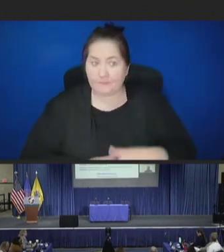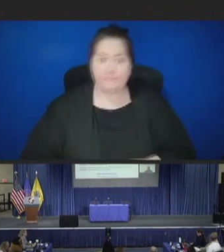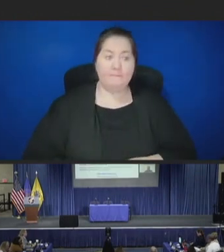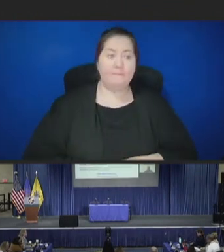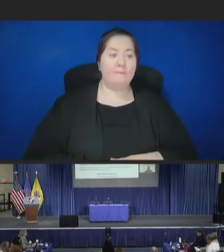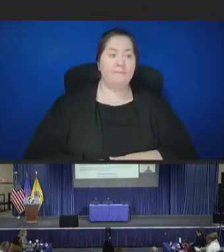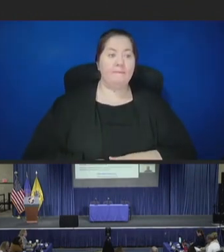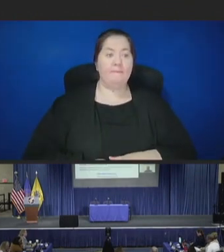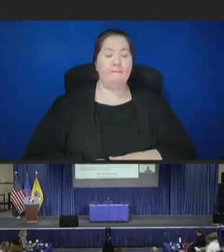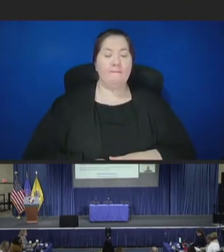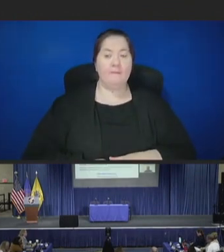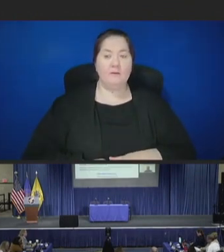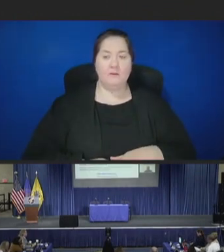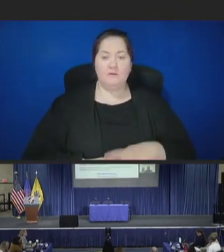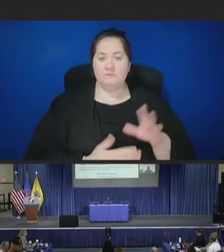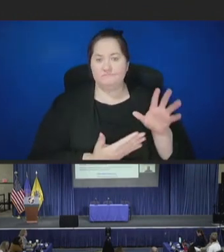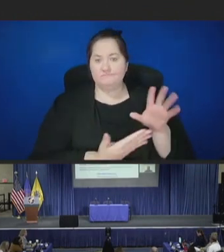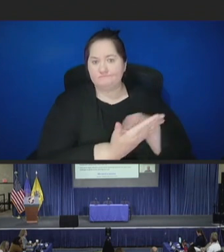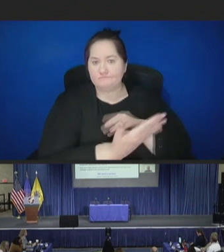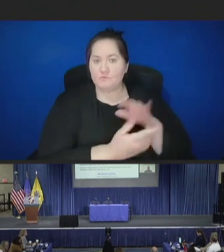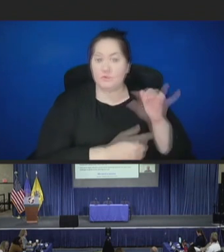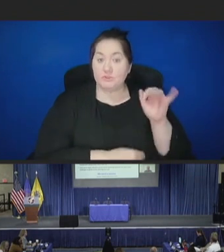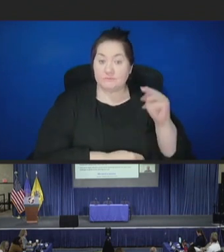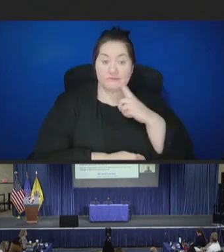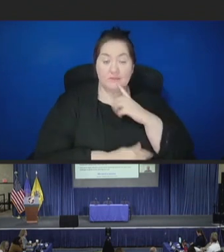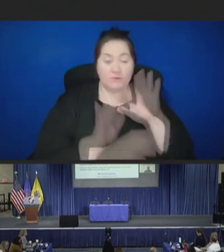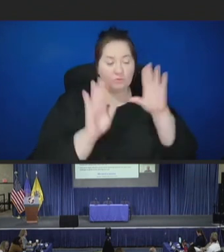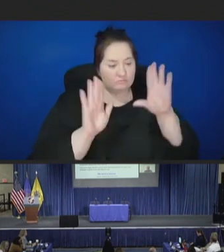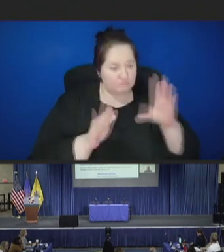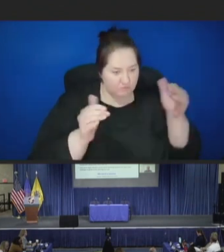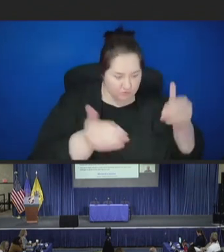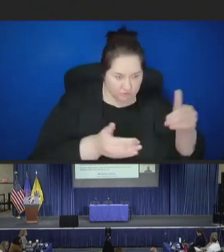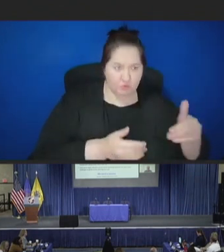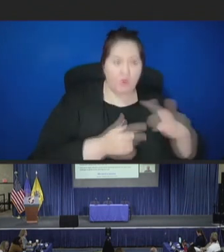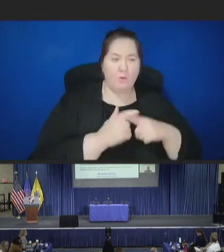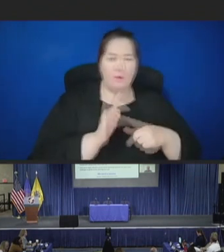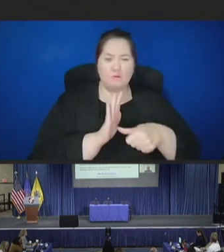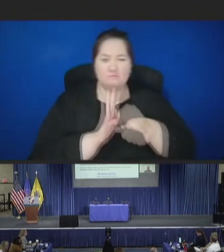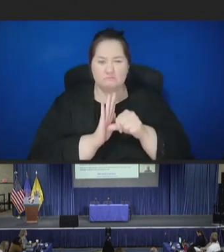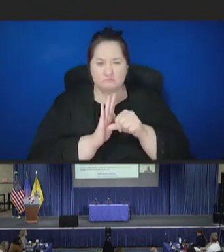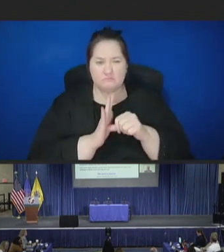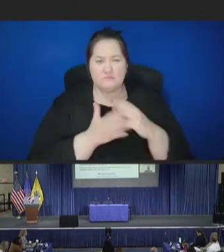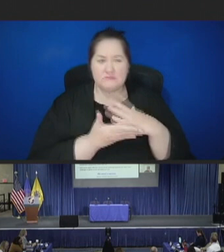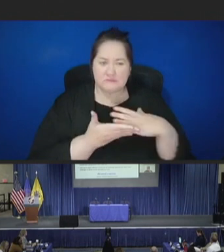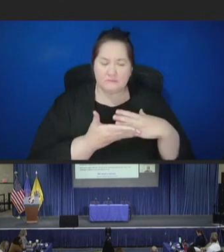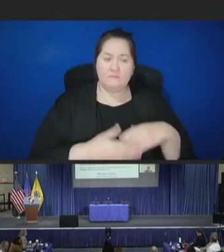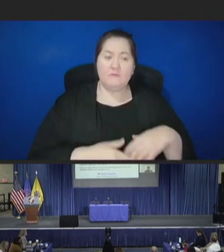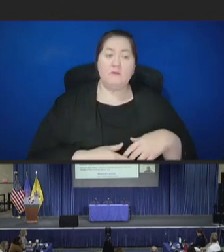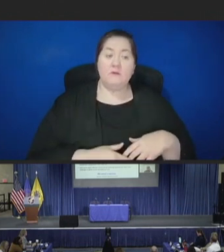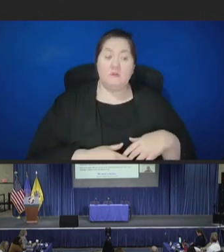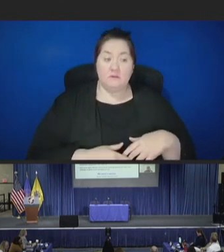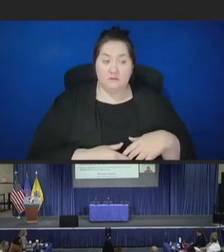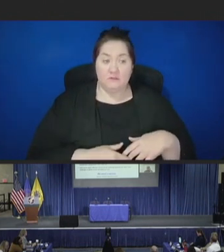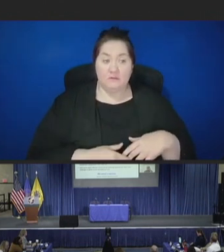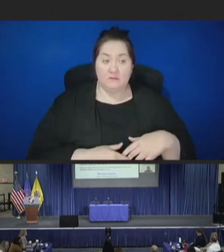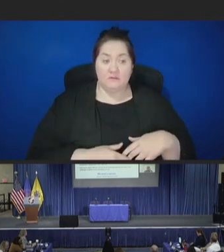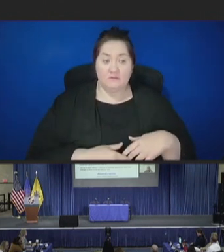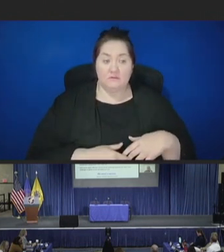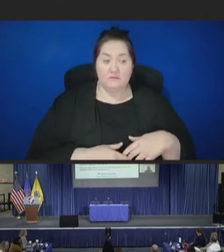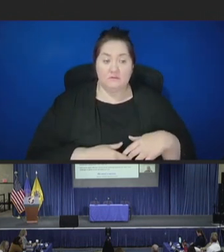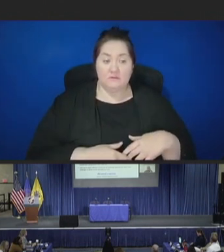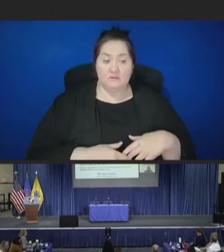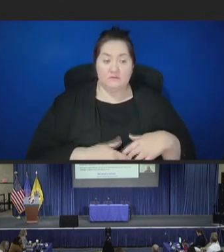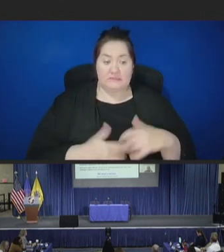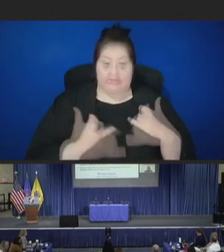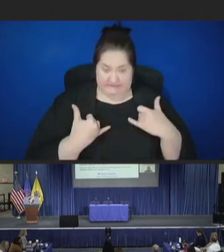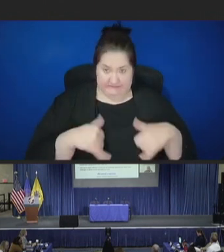Just to echo what Jim said, he gave a lot of nice intro, and I just wanted to highlight, we do believe this is it